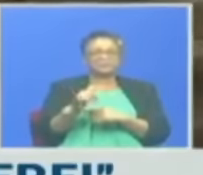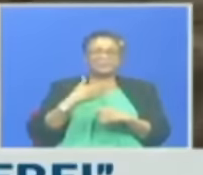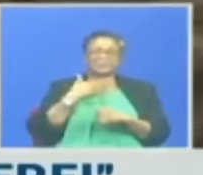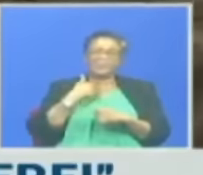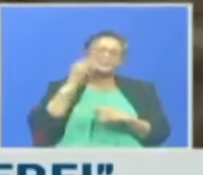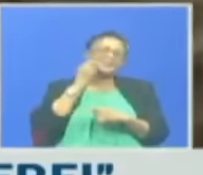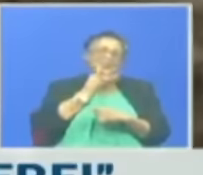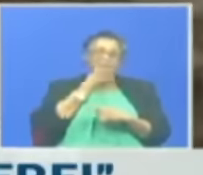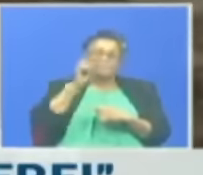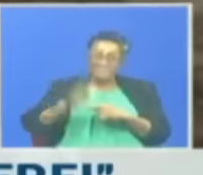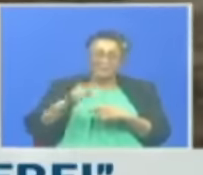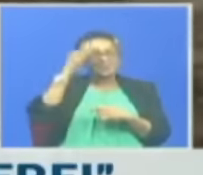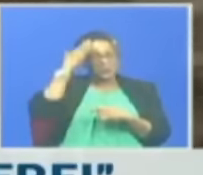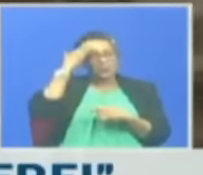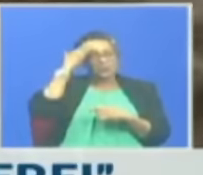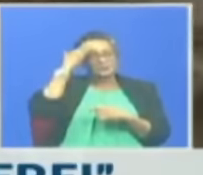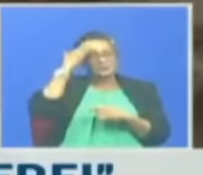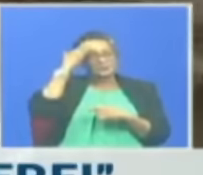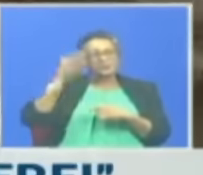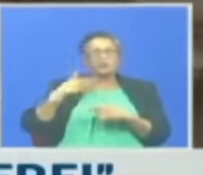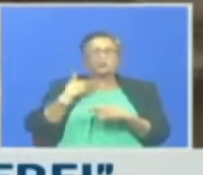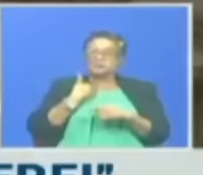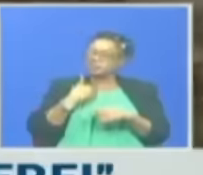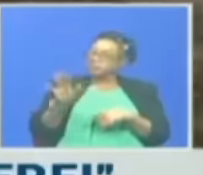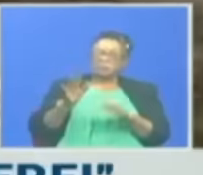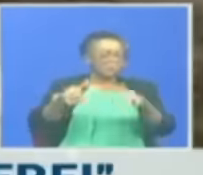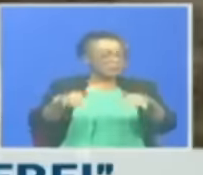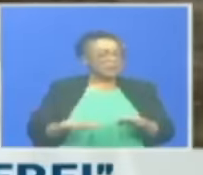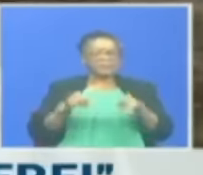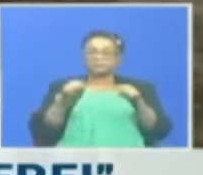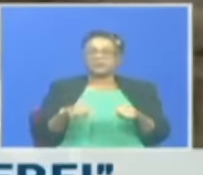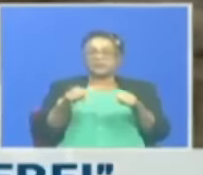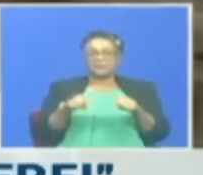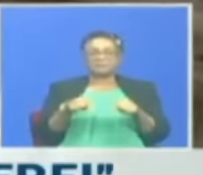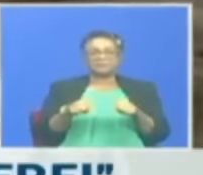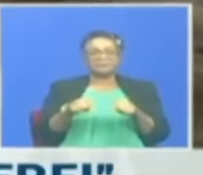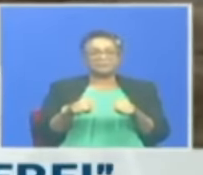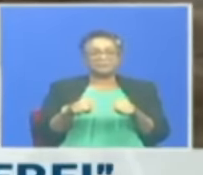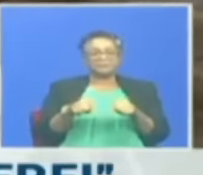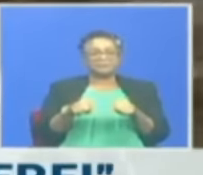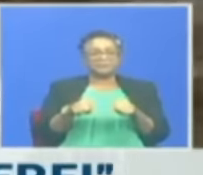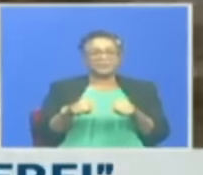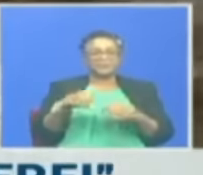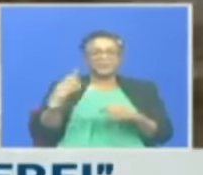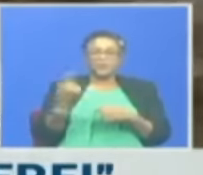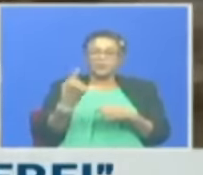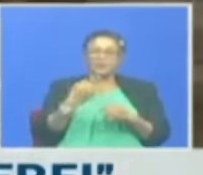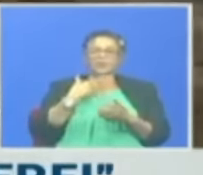to know that we don't want to zeka today. Yes. We just want to